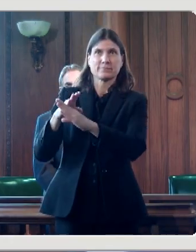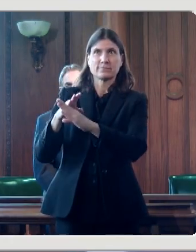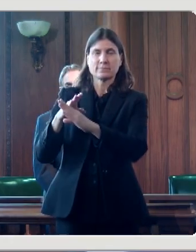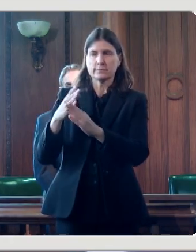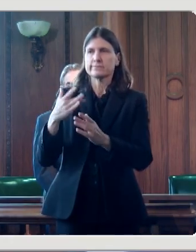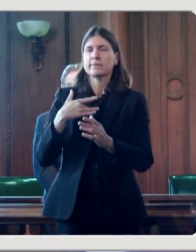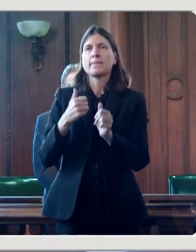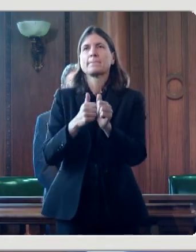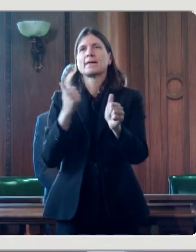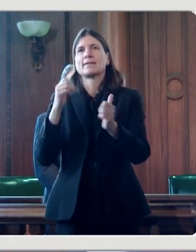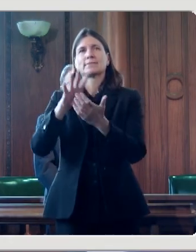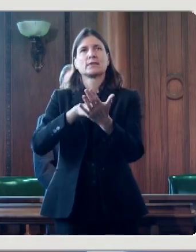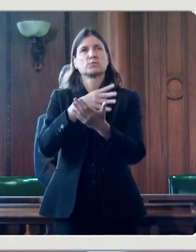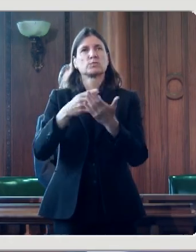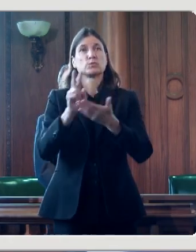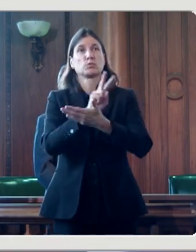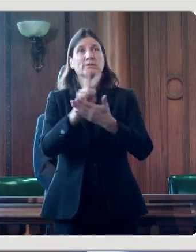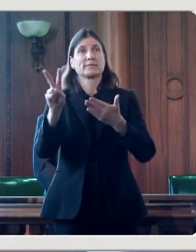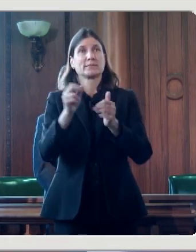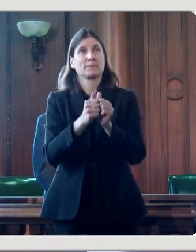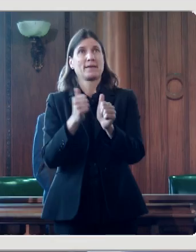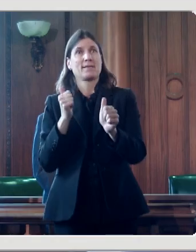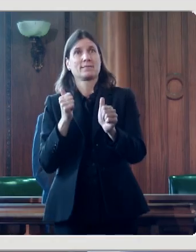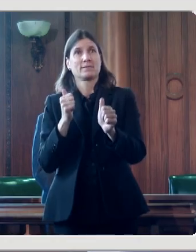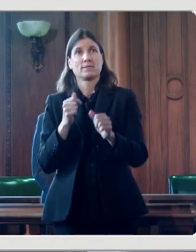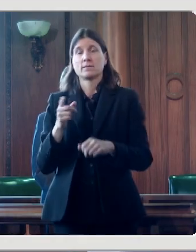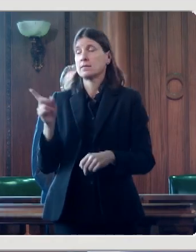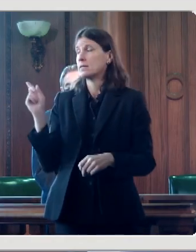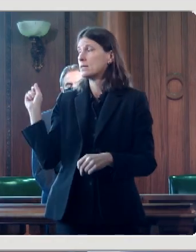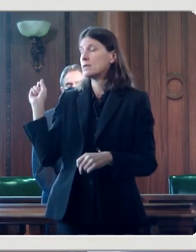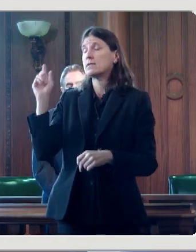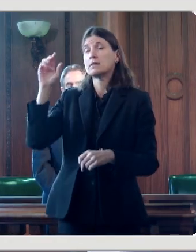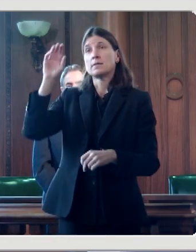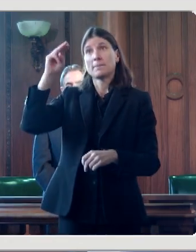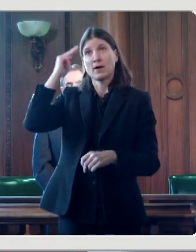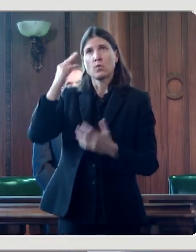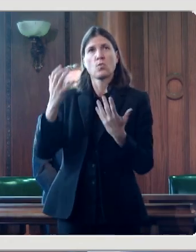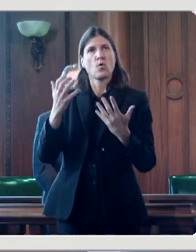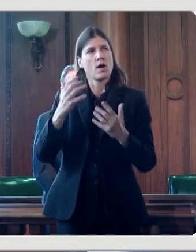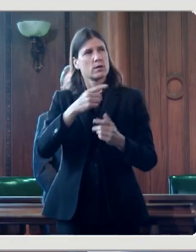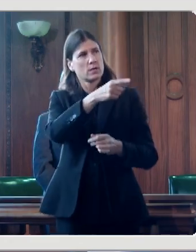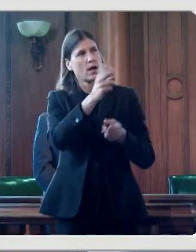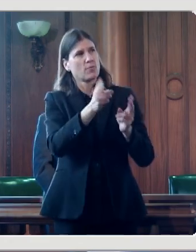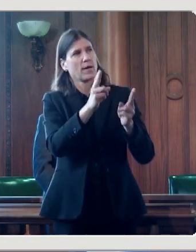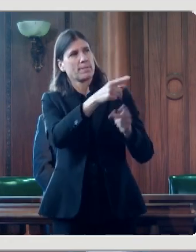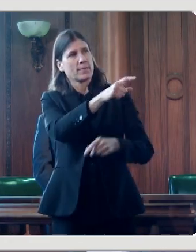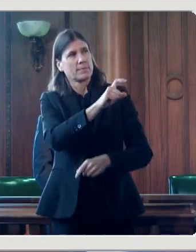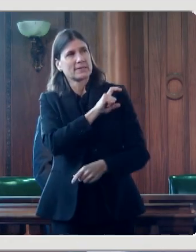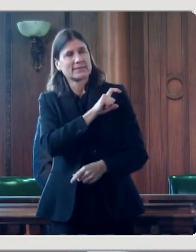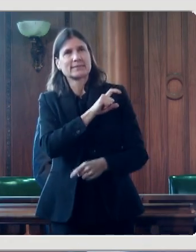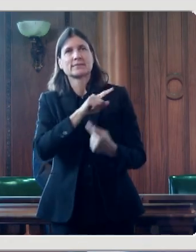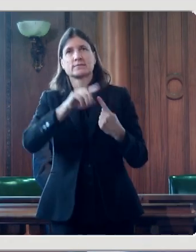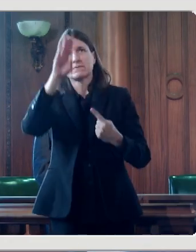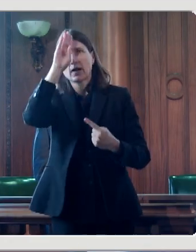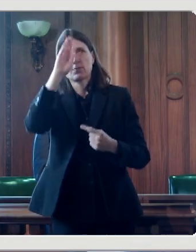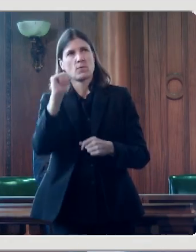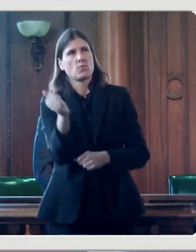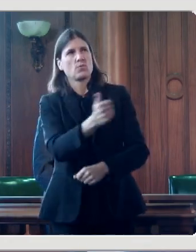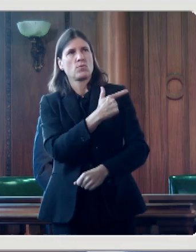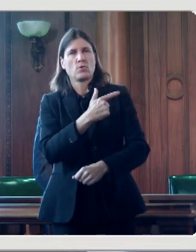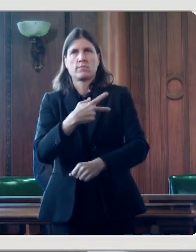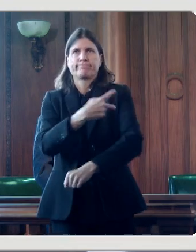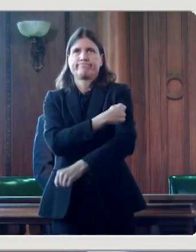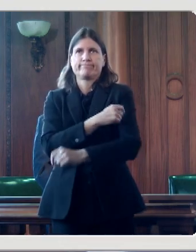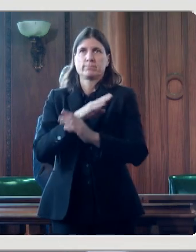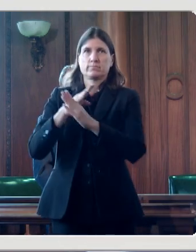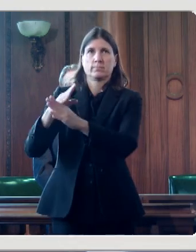indicated he's anxious to have public safety first responders get the vaccine, which I believe is supposed to be happening sometime this month.